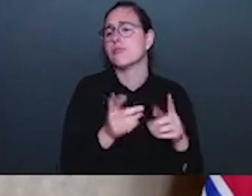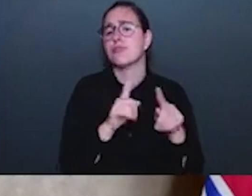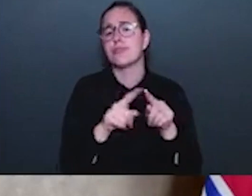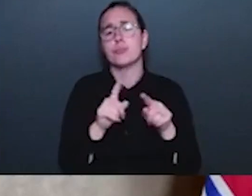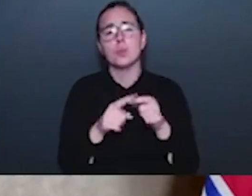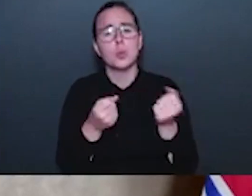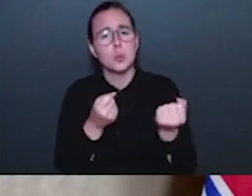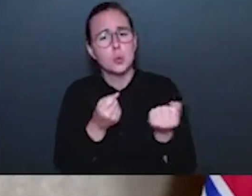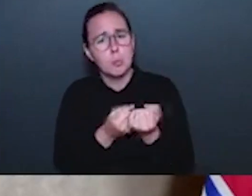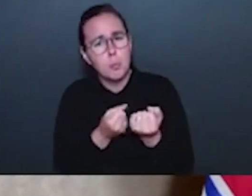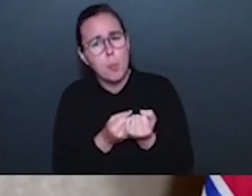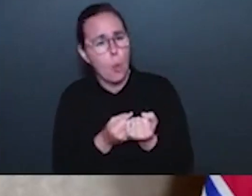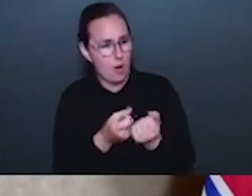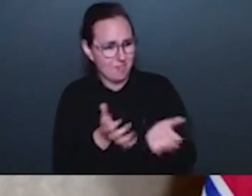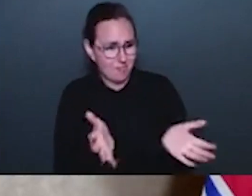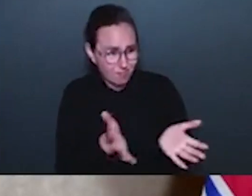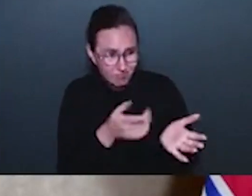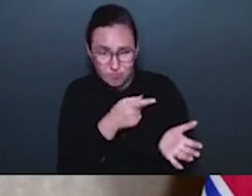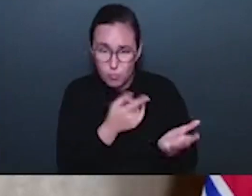compassion.